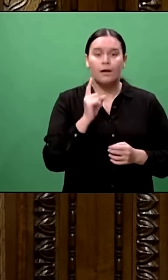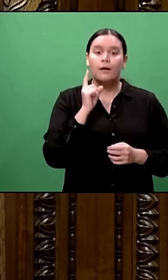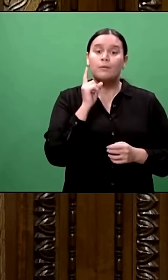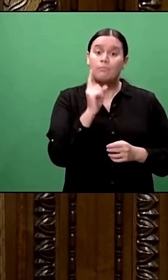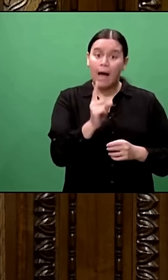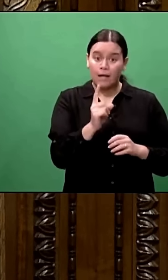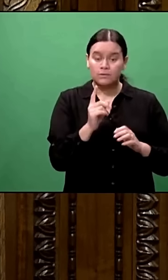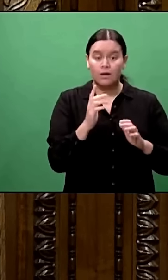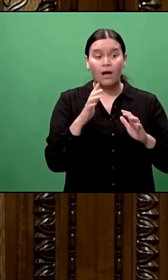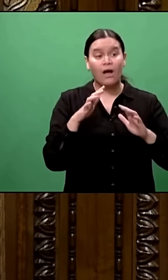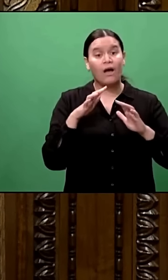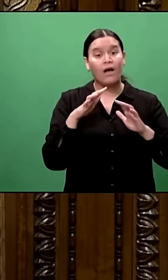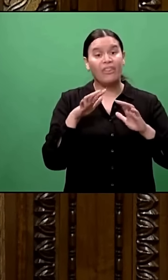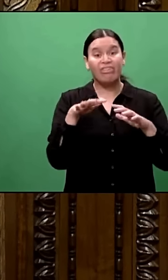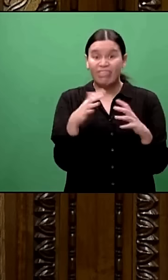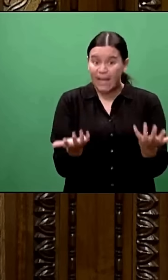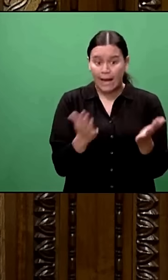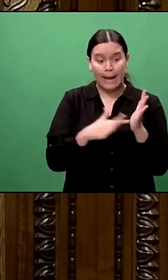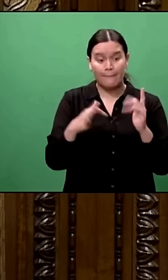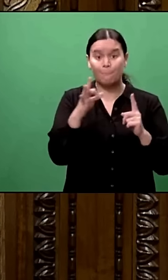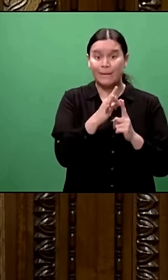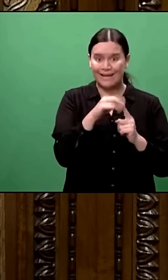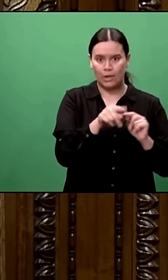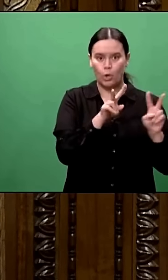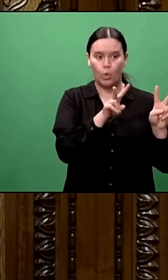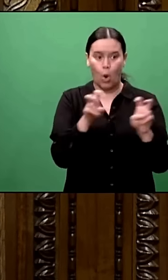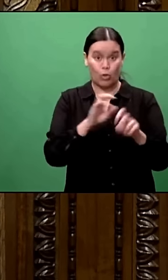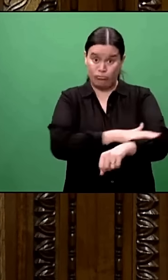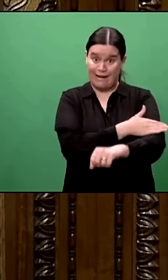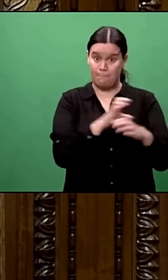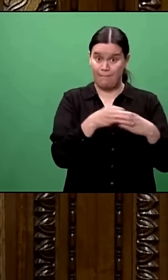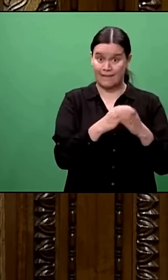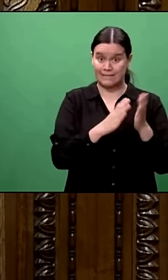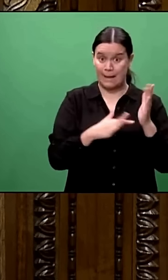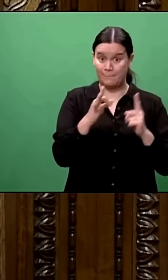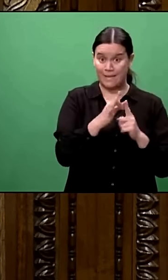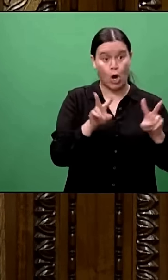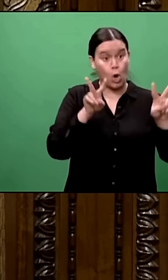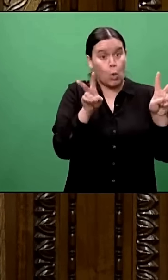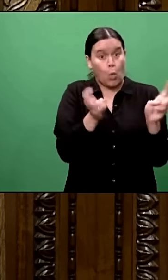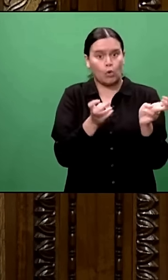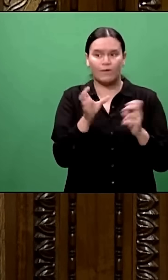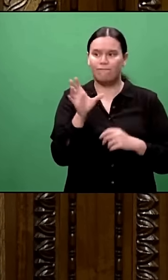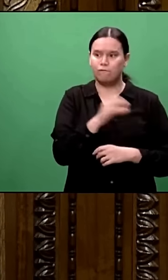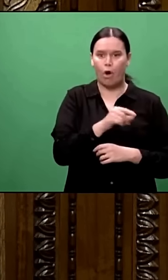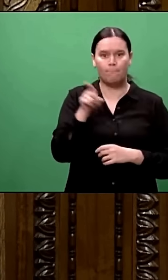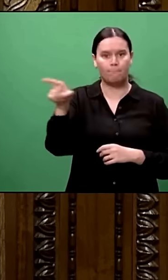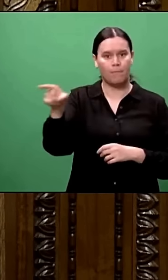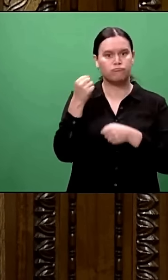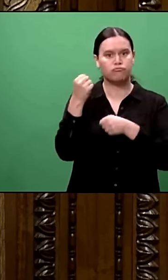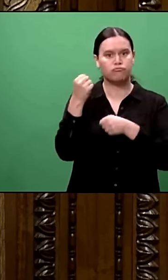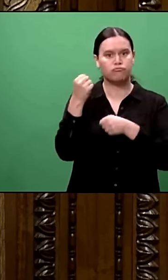quoting, apparently, from protesters who are at the front of Parliament today, it's not unreasonable to ask a question if the Prime Minister or